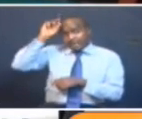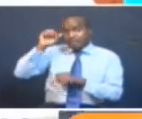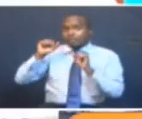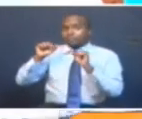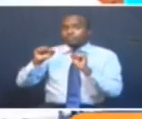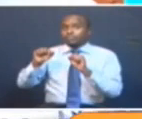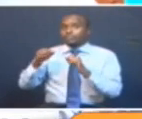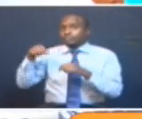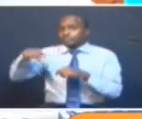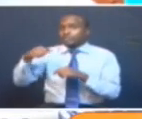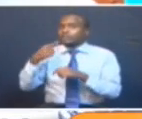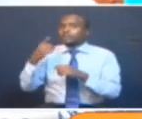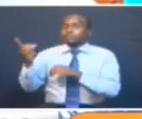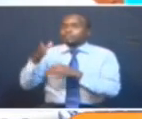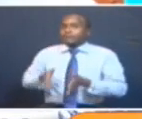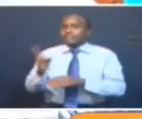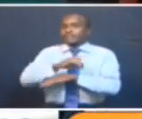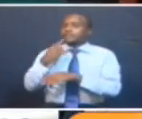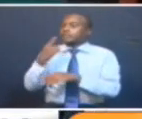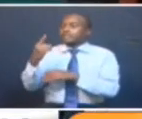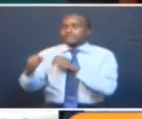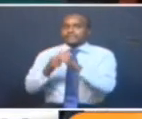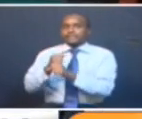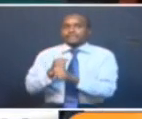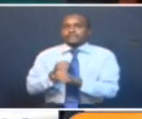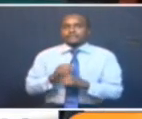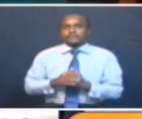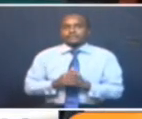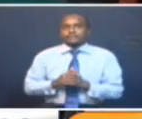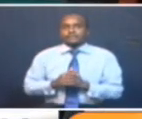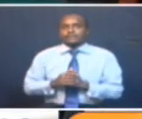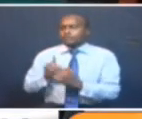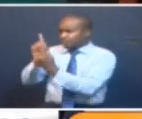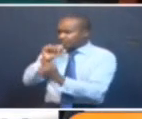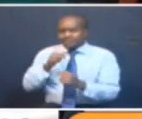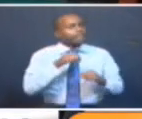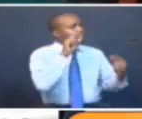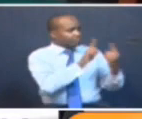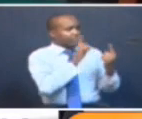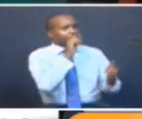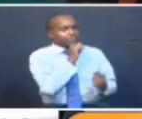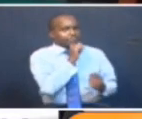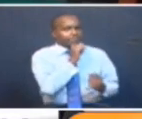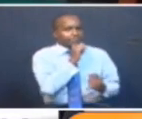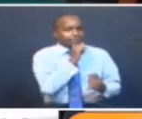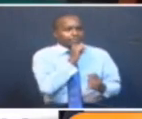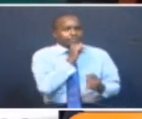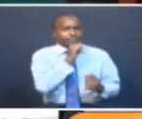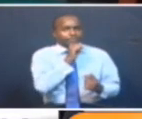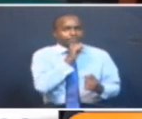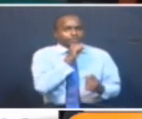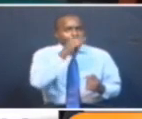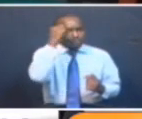been 100 today. Absolutely. Absolutely. You met him? I met him. I met him because I was the